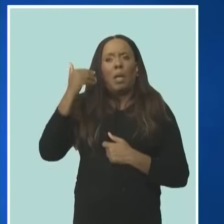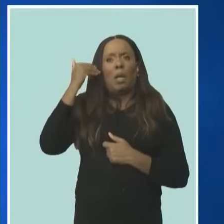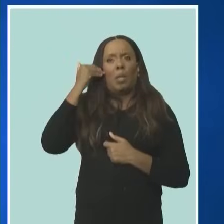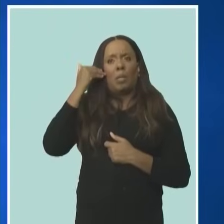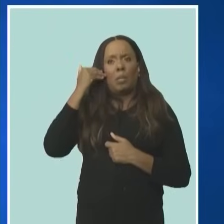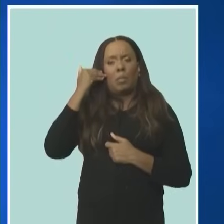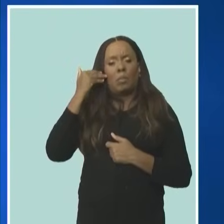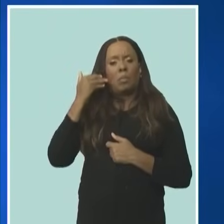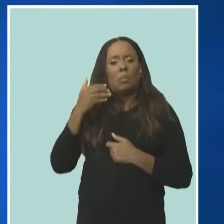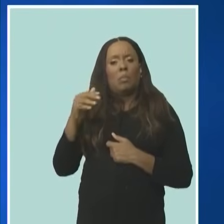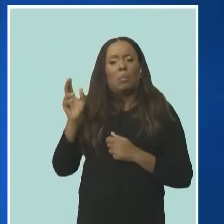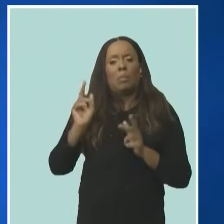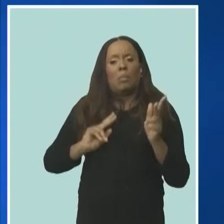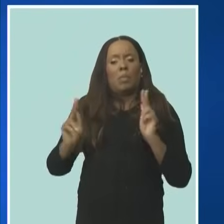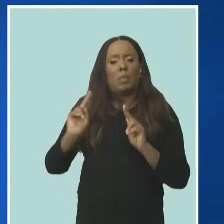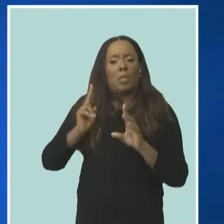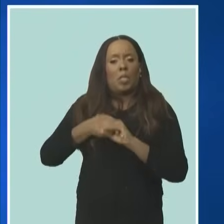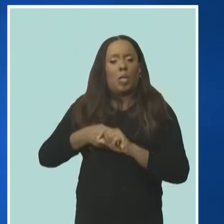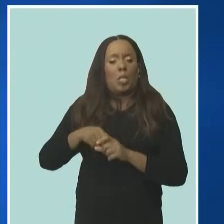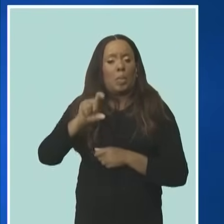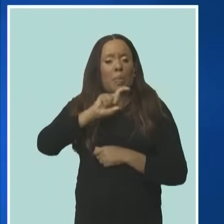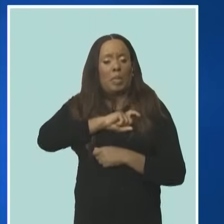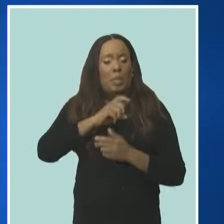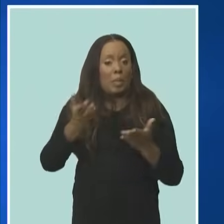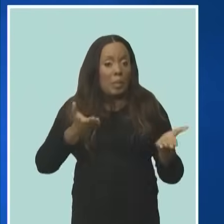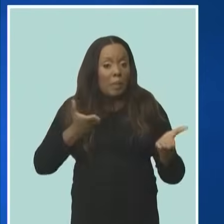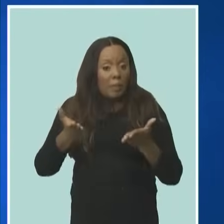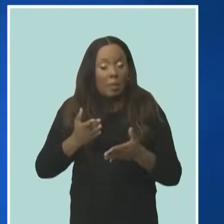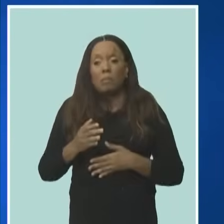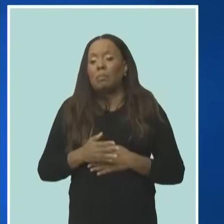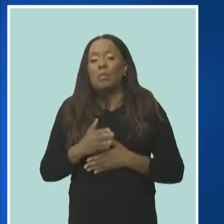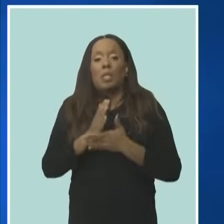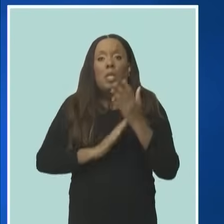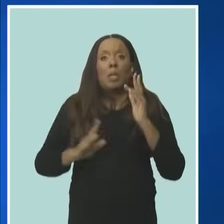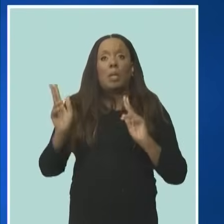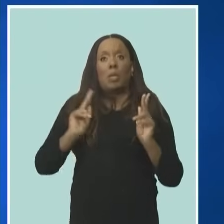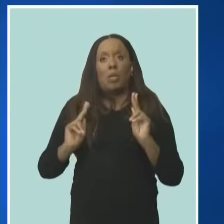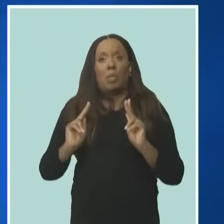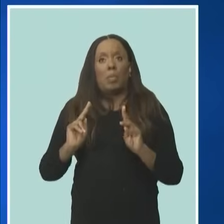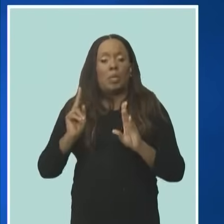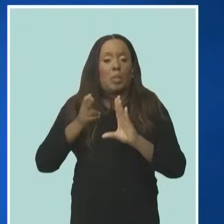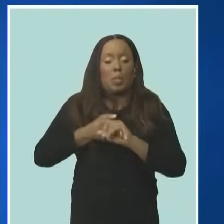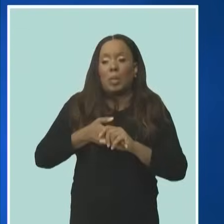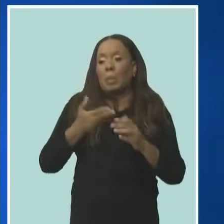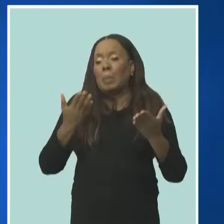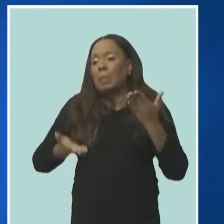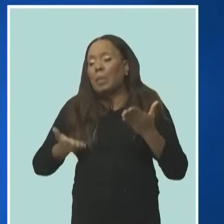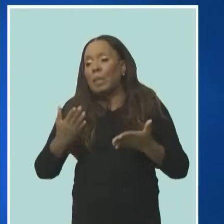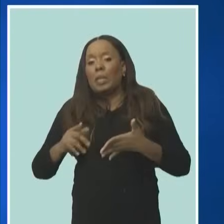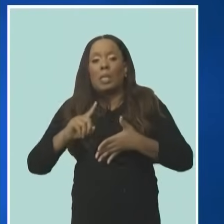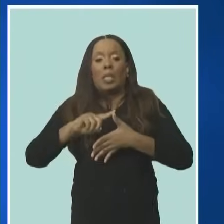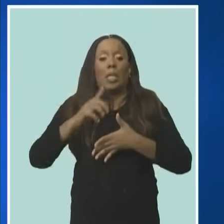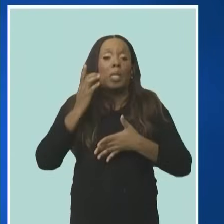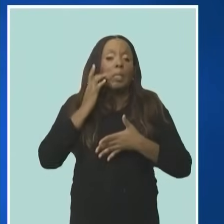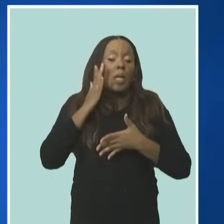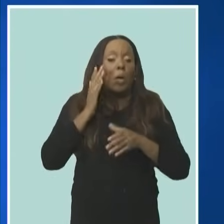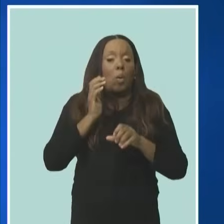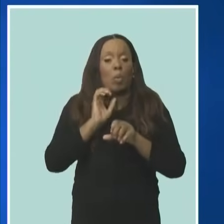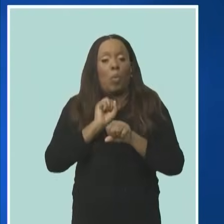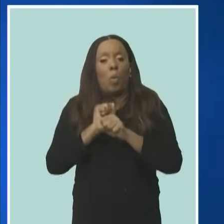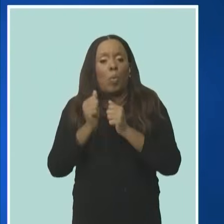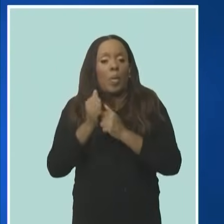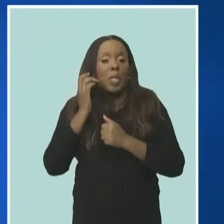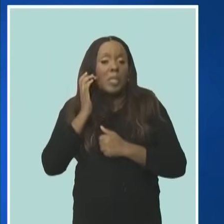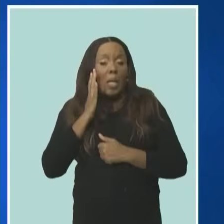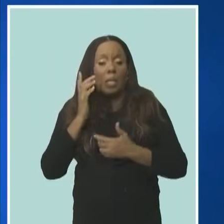Police Service from this program. So some persons join different fields. Persons may join the hotel sector, person join